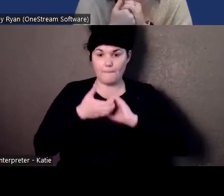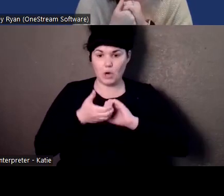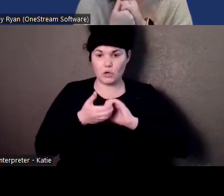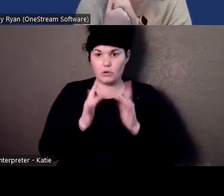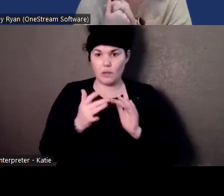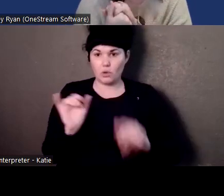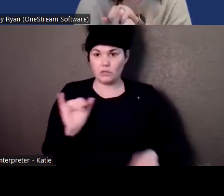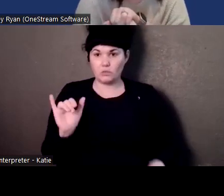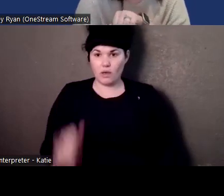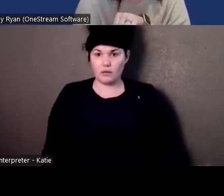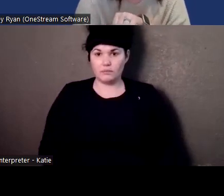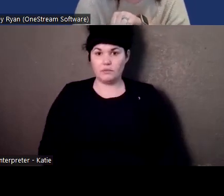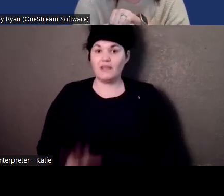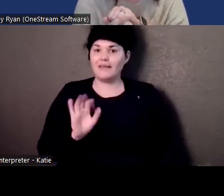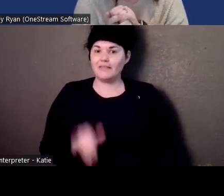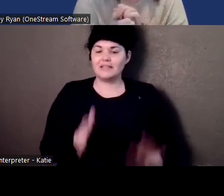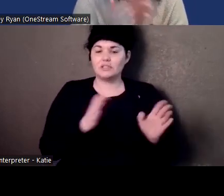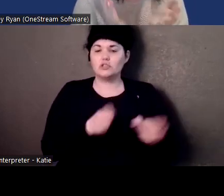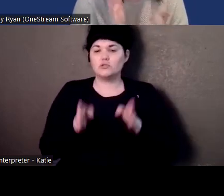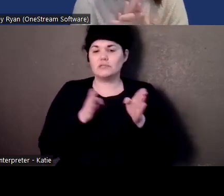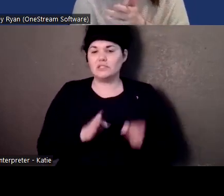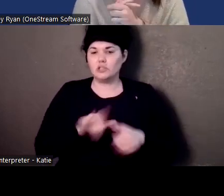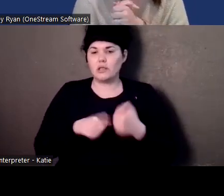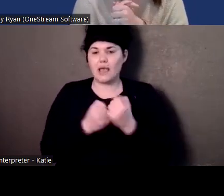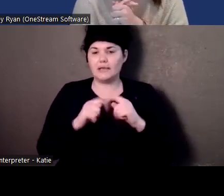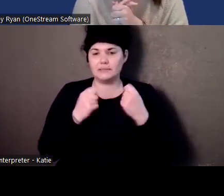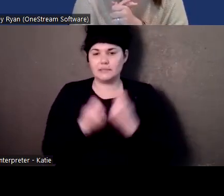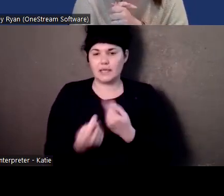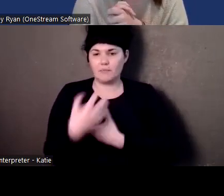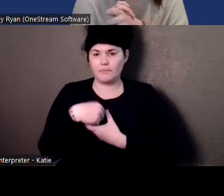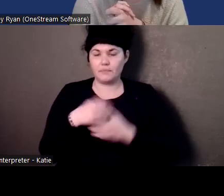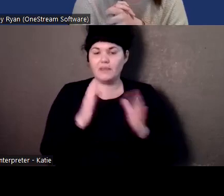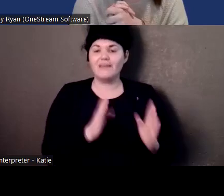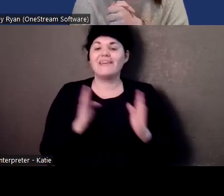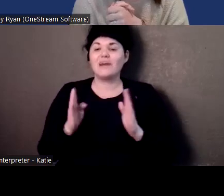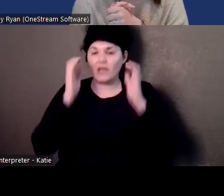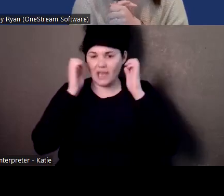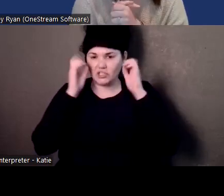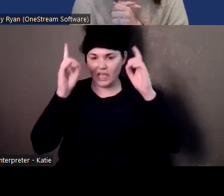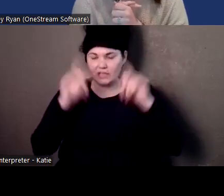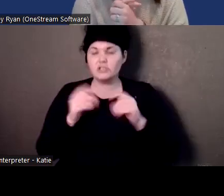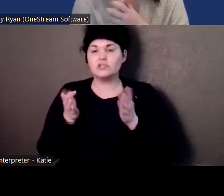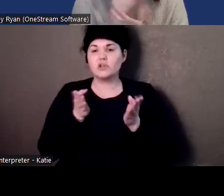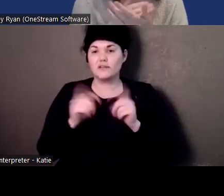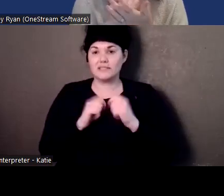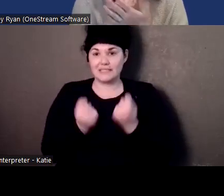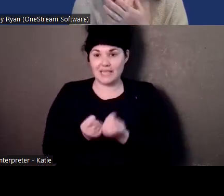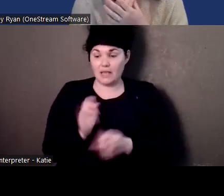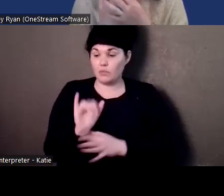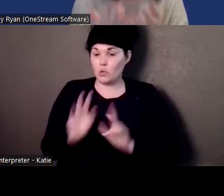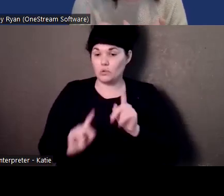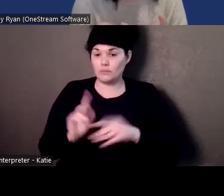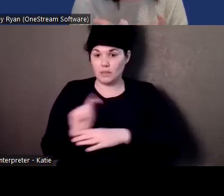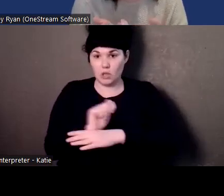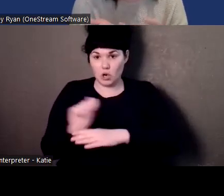that's really where the strategic alliance team comes into play. And then we have our education services team. So these are the folks that are training